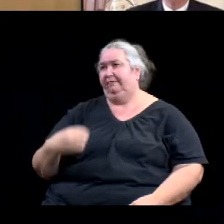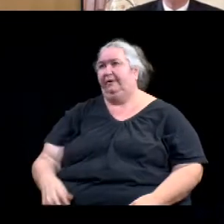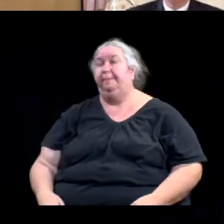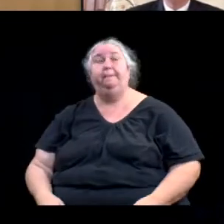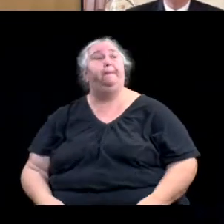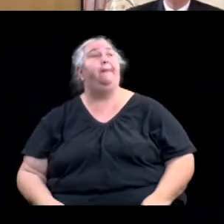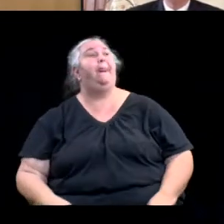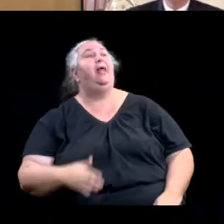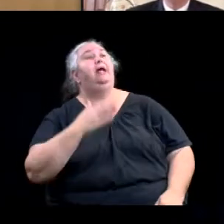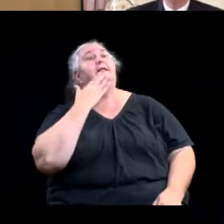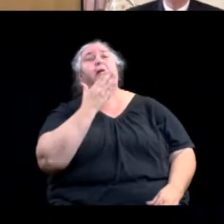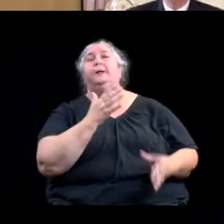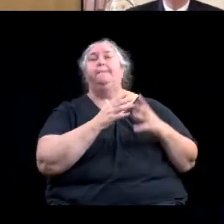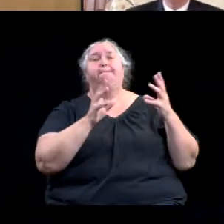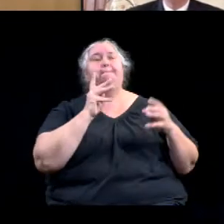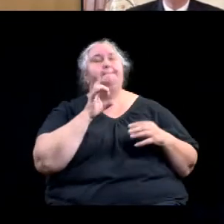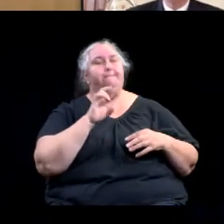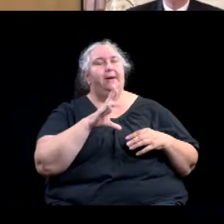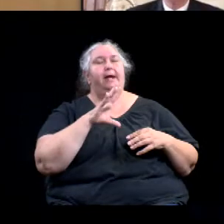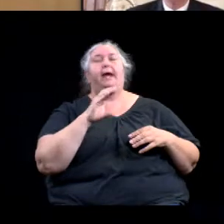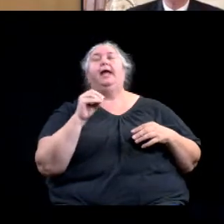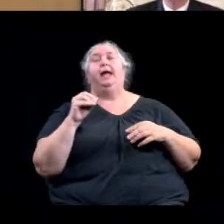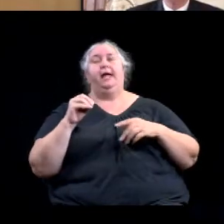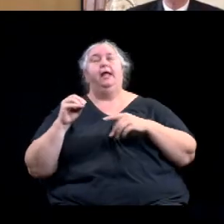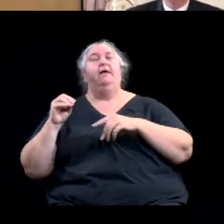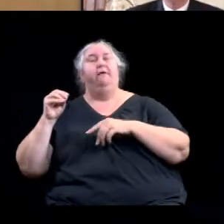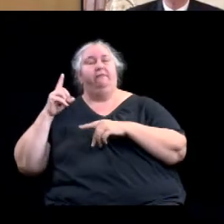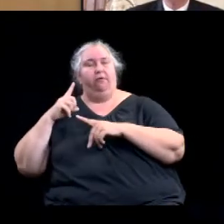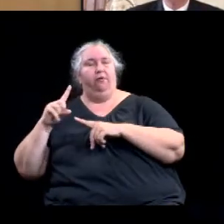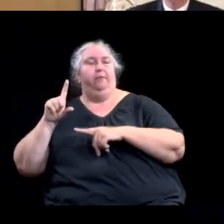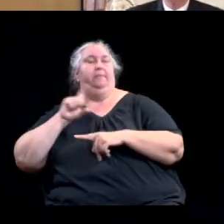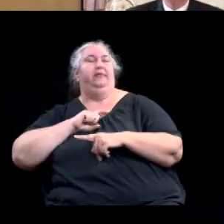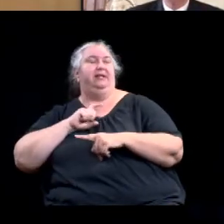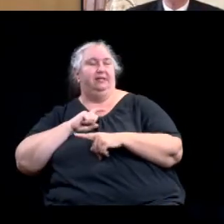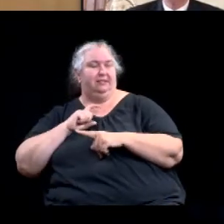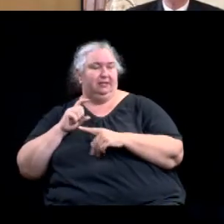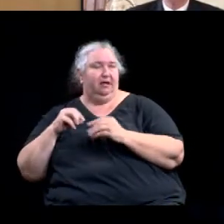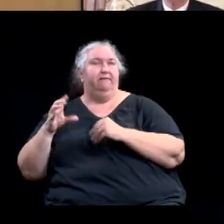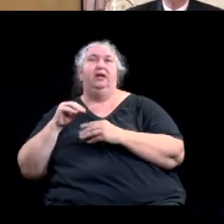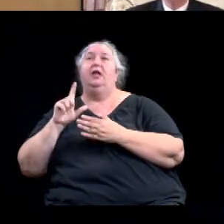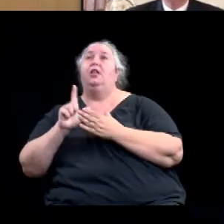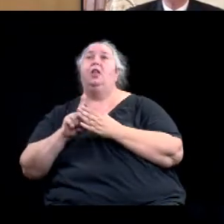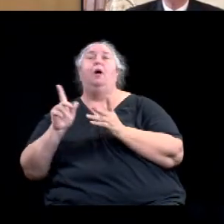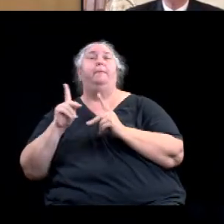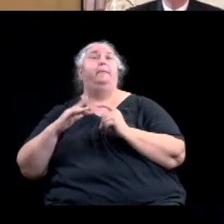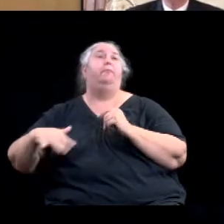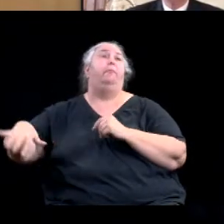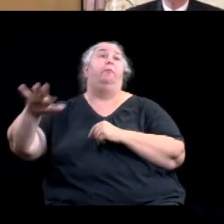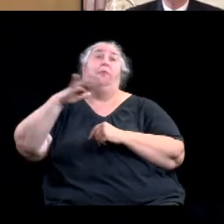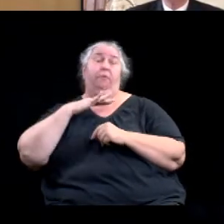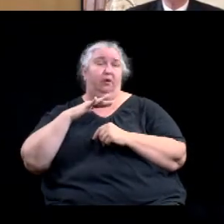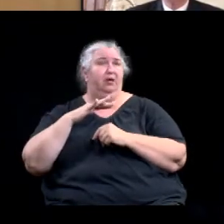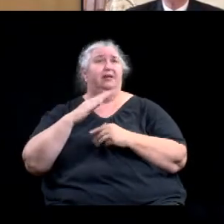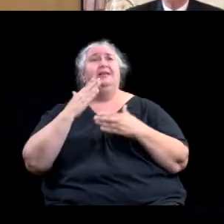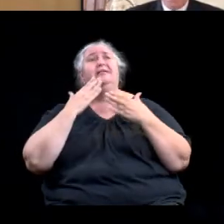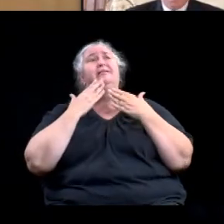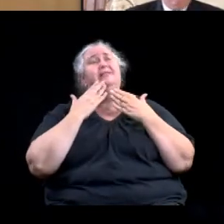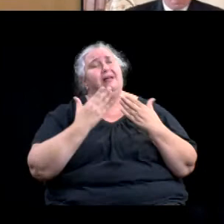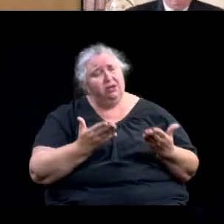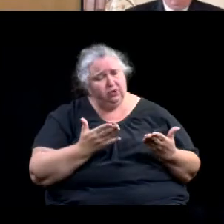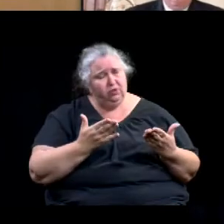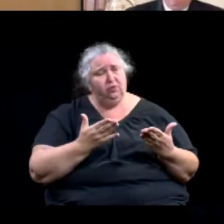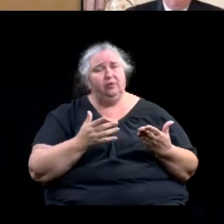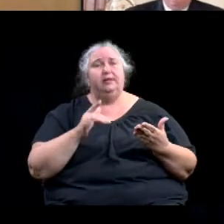for acknowledging the ultimate sacrifices of not just our officers that we've lost in the line of duty, but the sacrifice of their families and their loved ones as